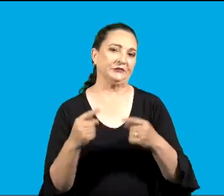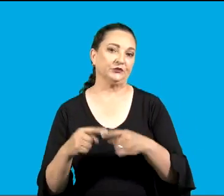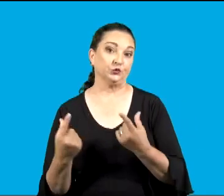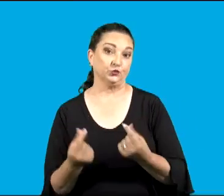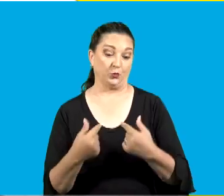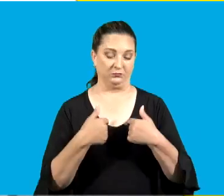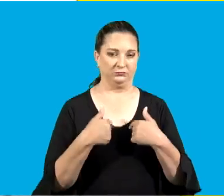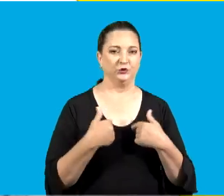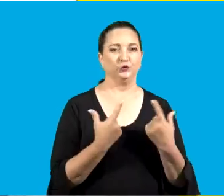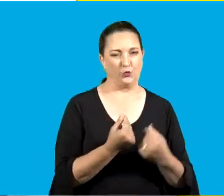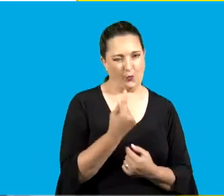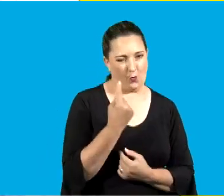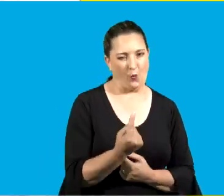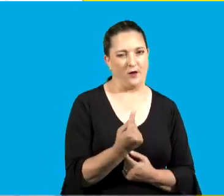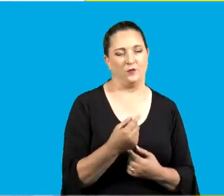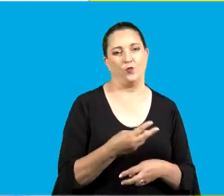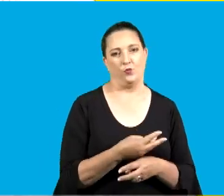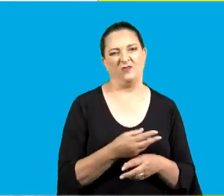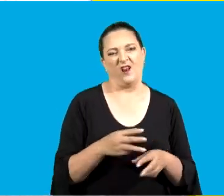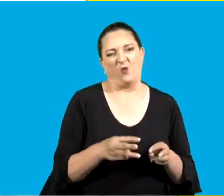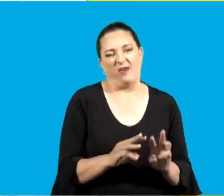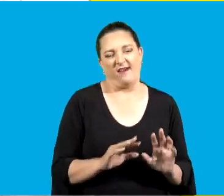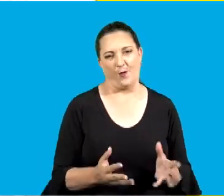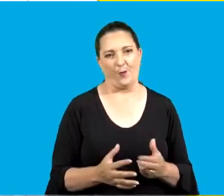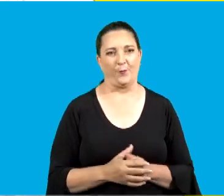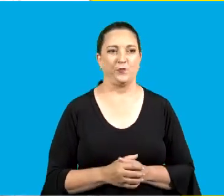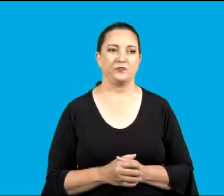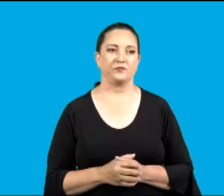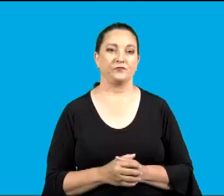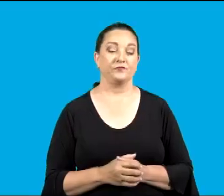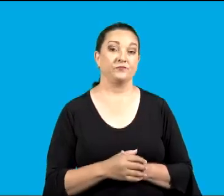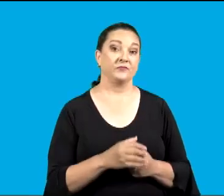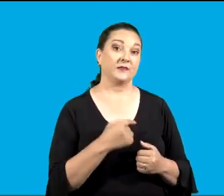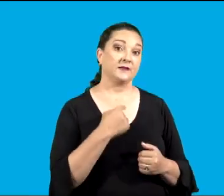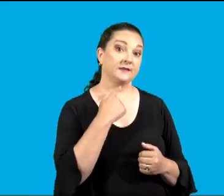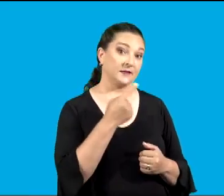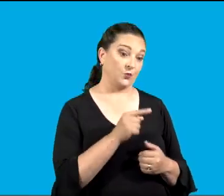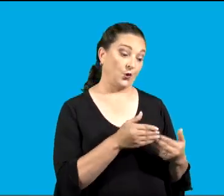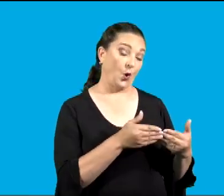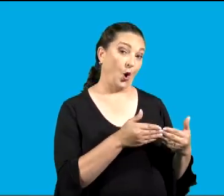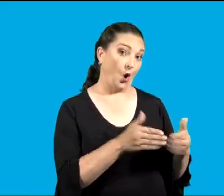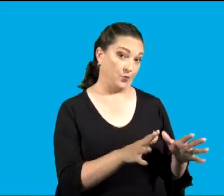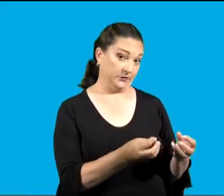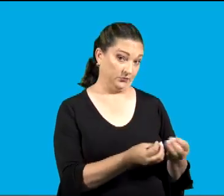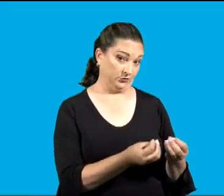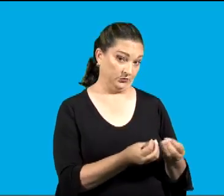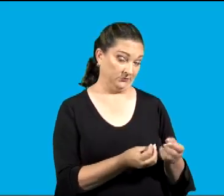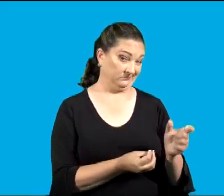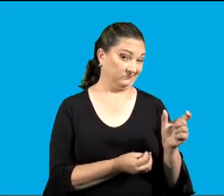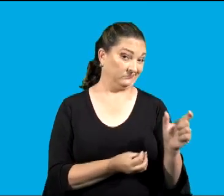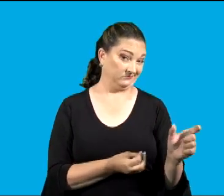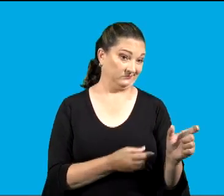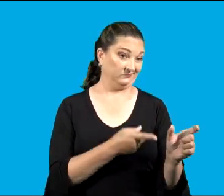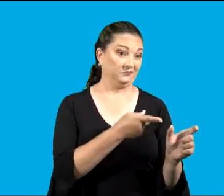I'm going to use one of the methods to get this one. So I'm going to come and say my opening stock, all